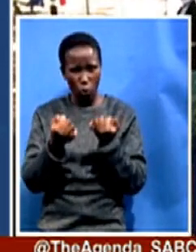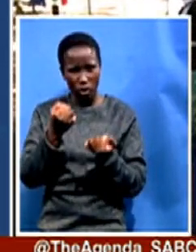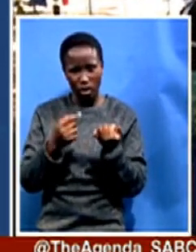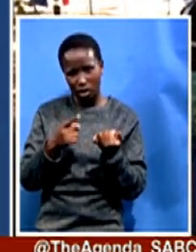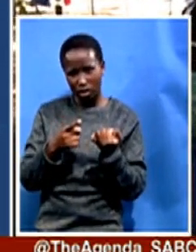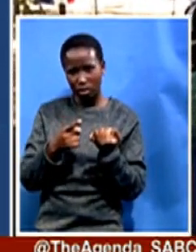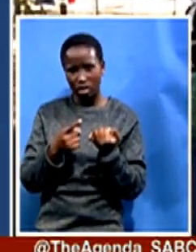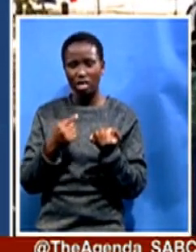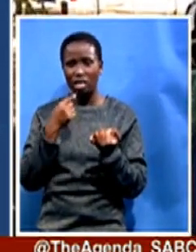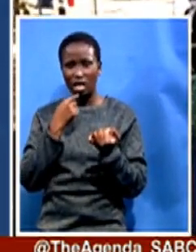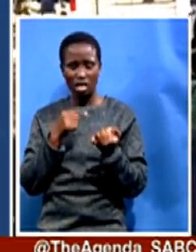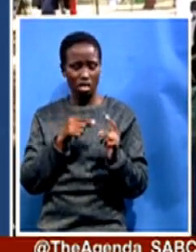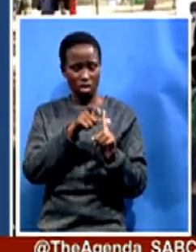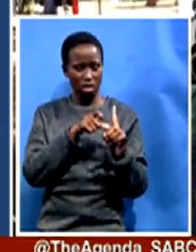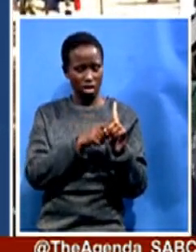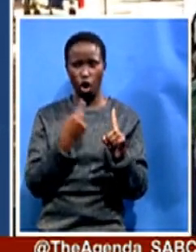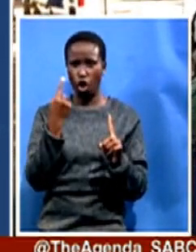case?